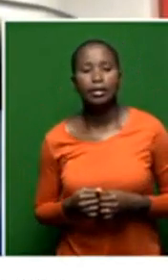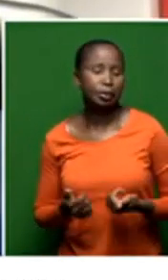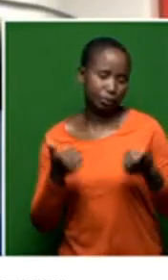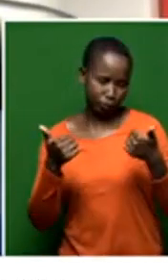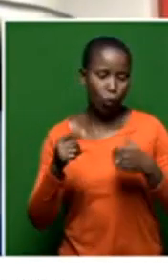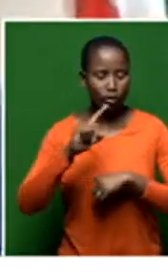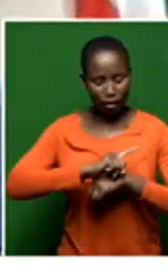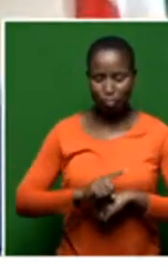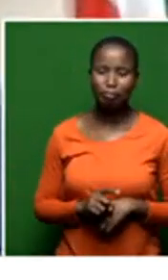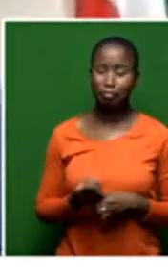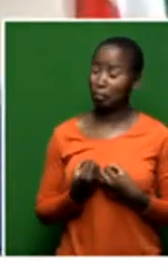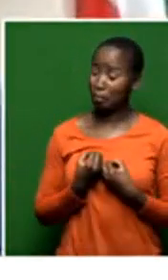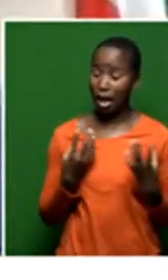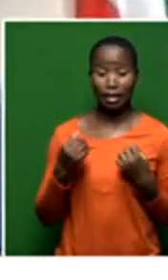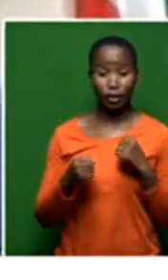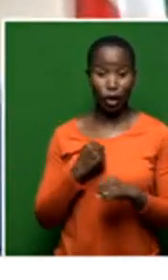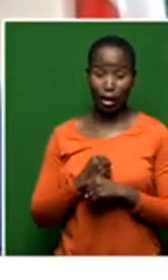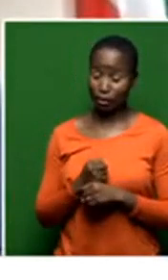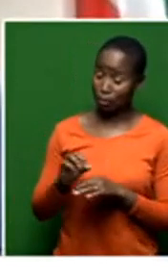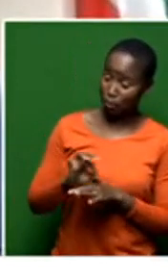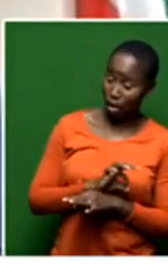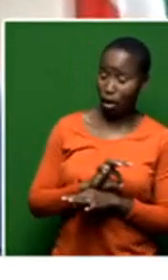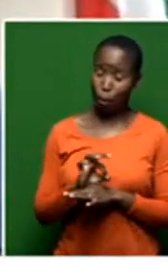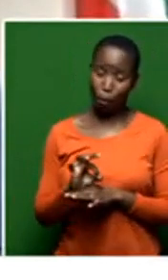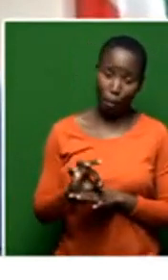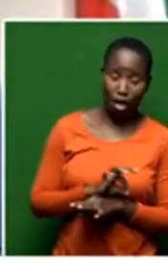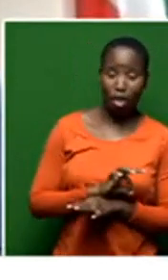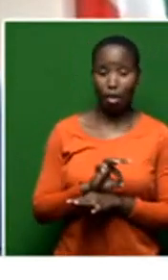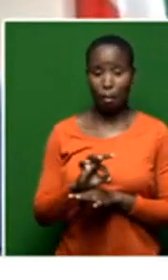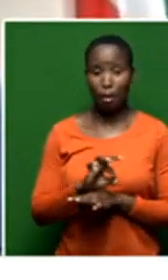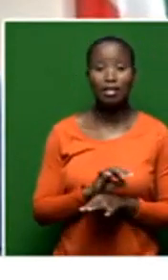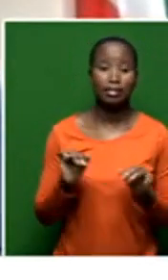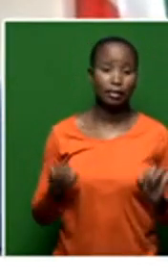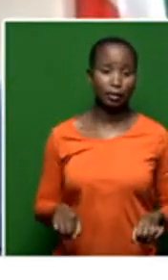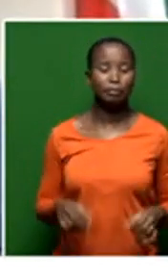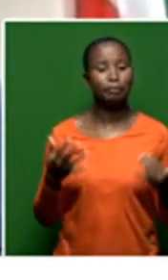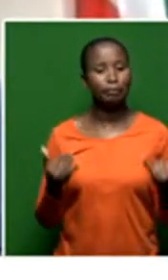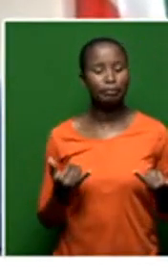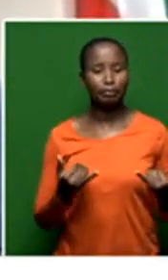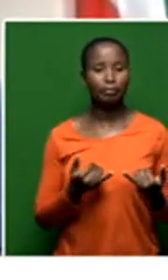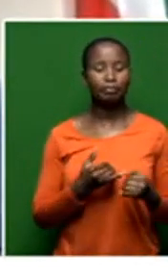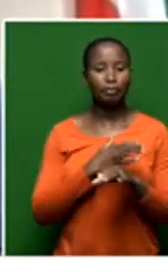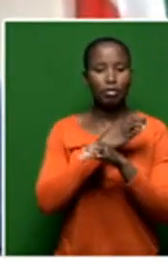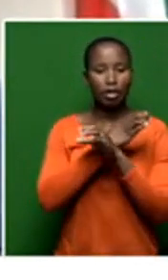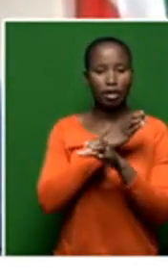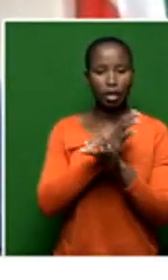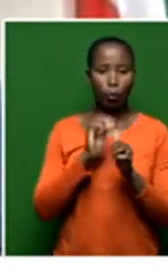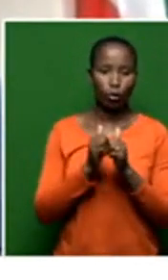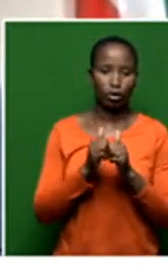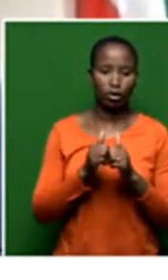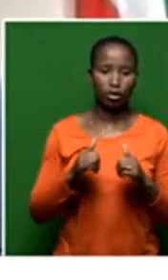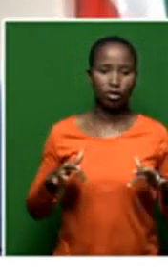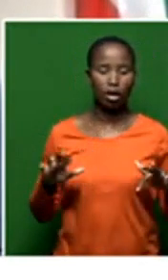many years coming in the making. Today, ICASA will commence with the